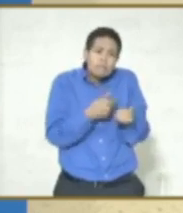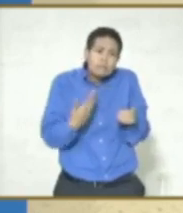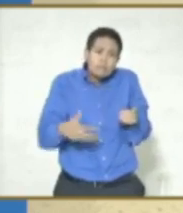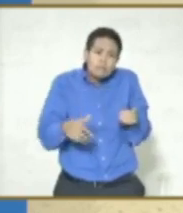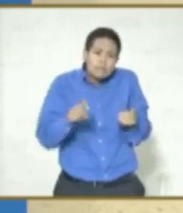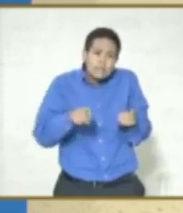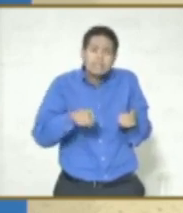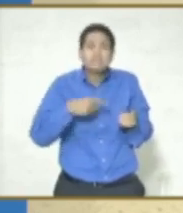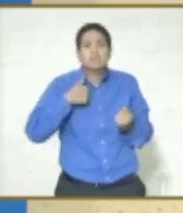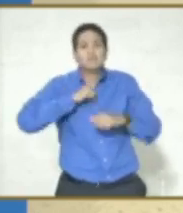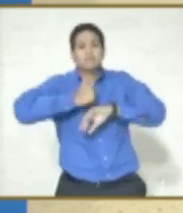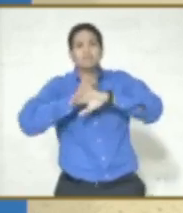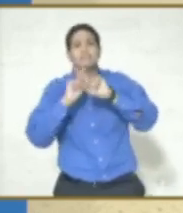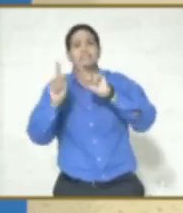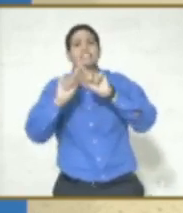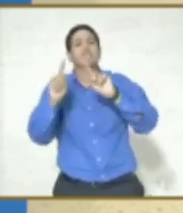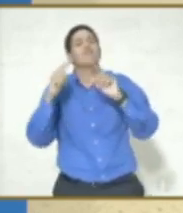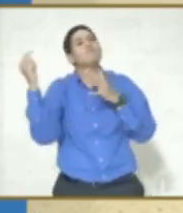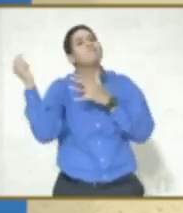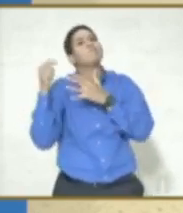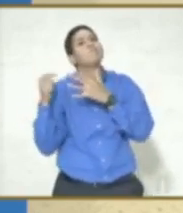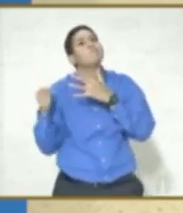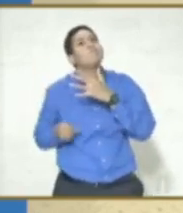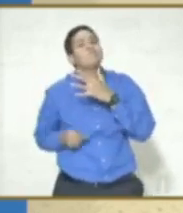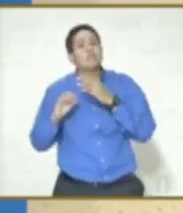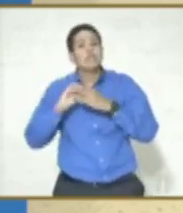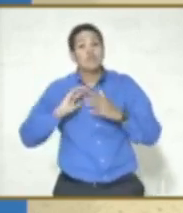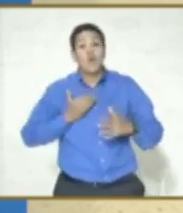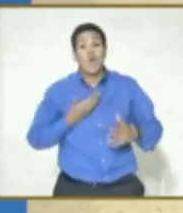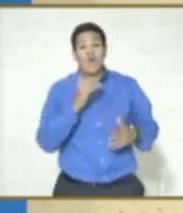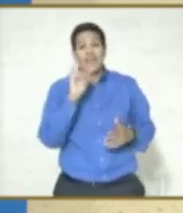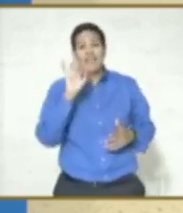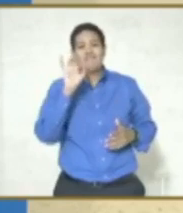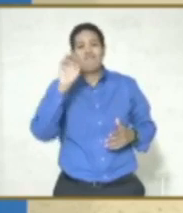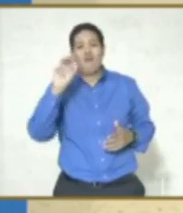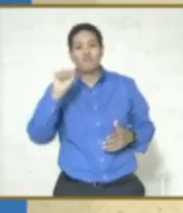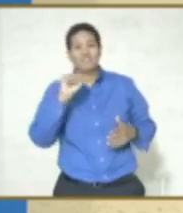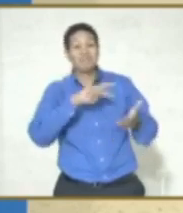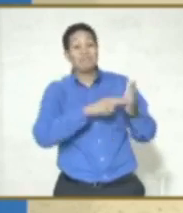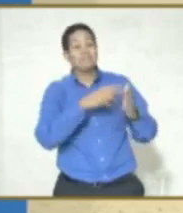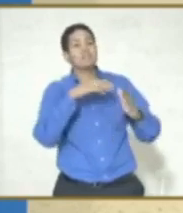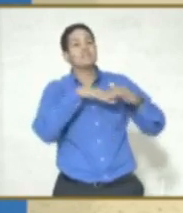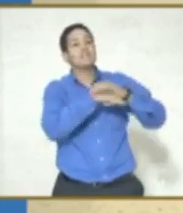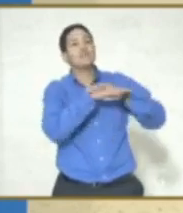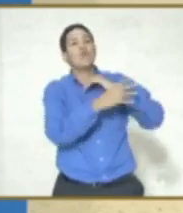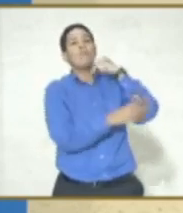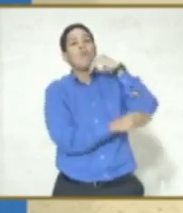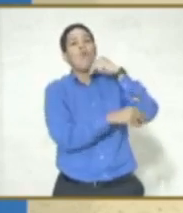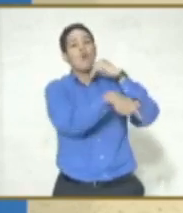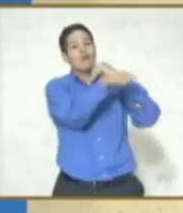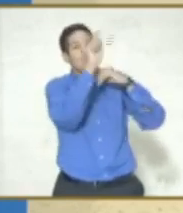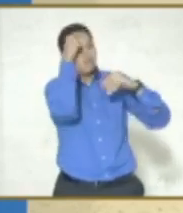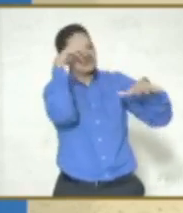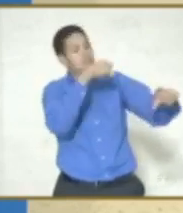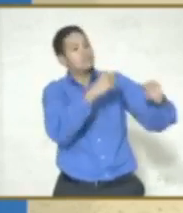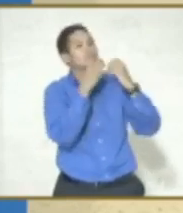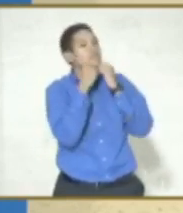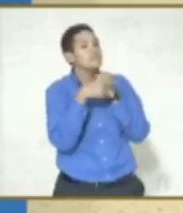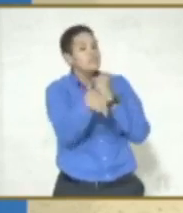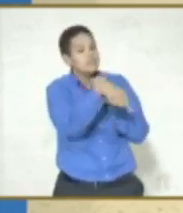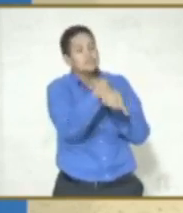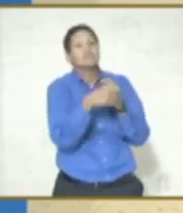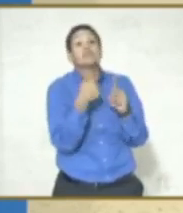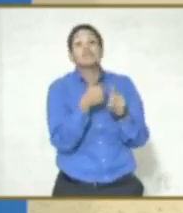have put in a number of measures in our infirmaries to ensure that as much as possible, we keep the virus